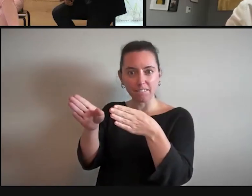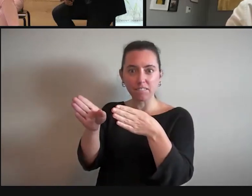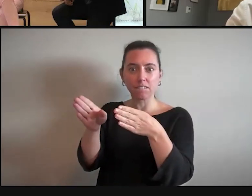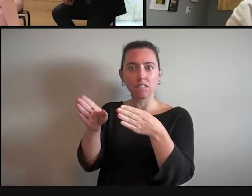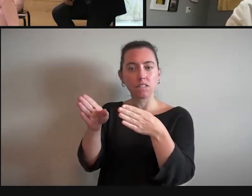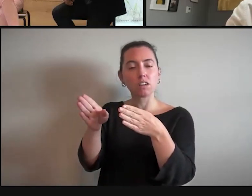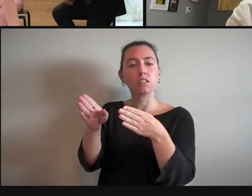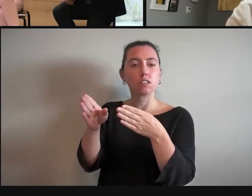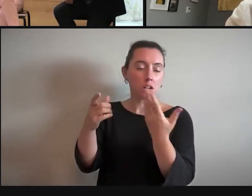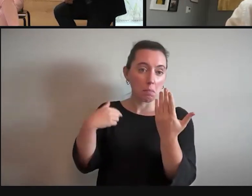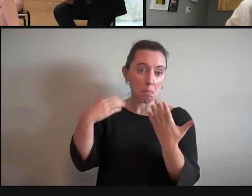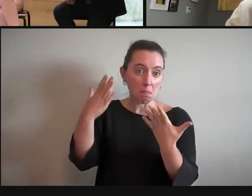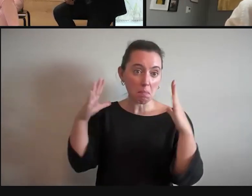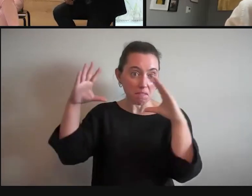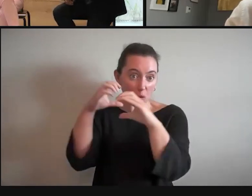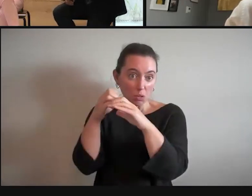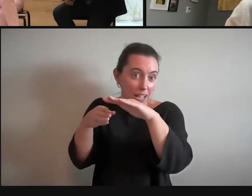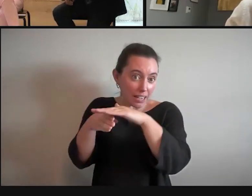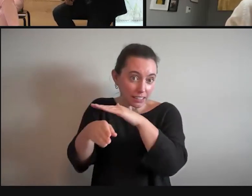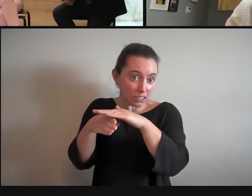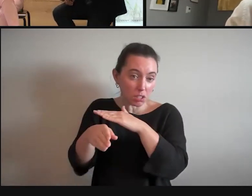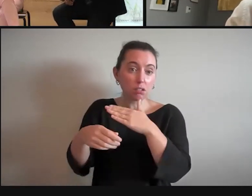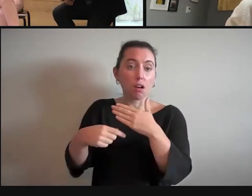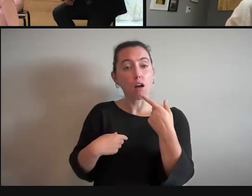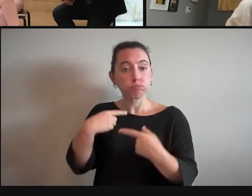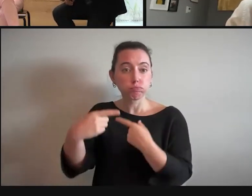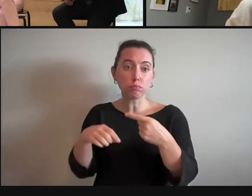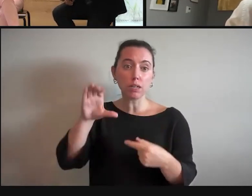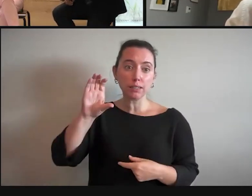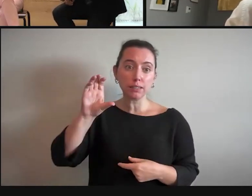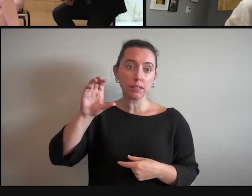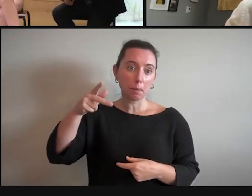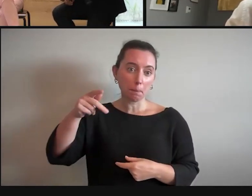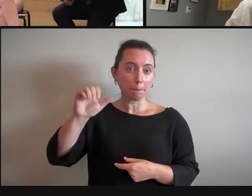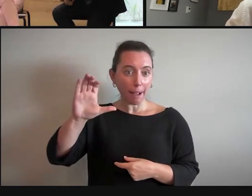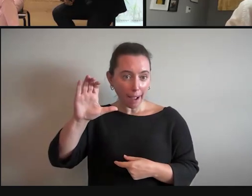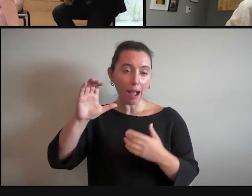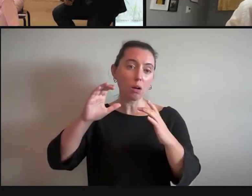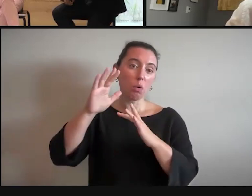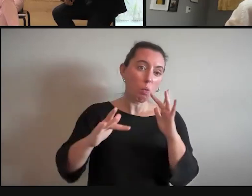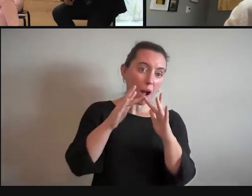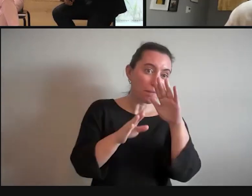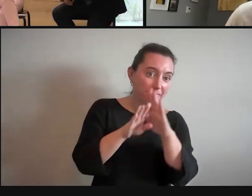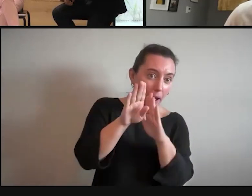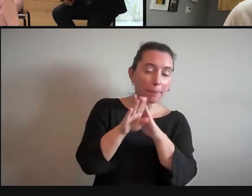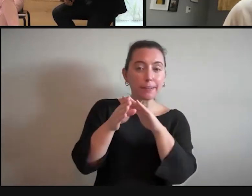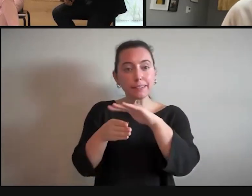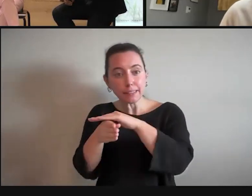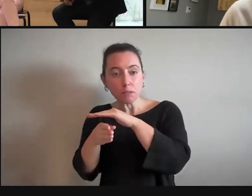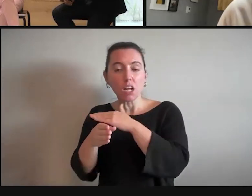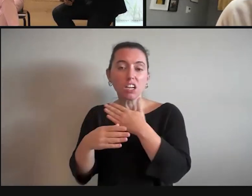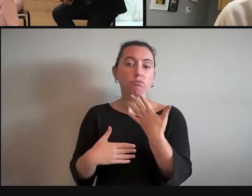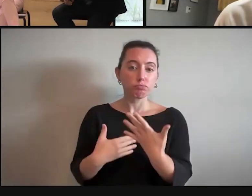with accessibility than web development. And so